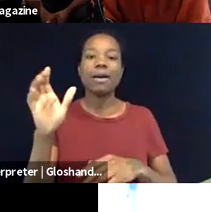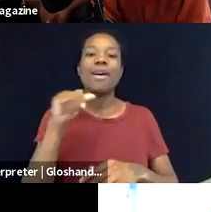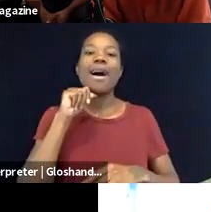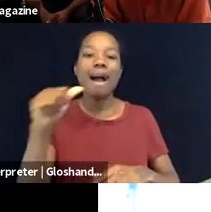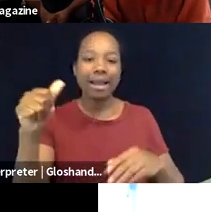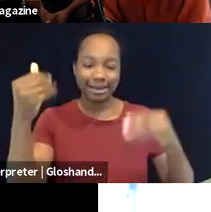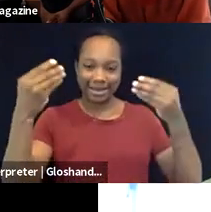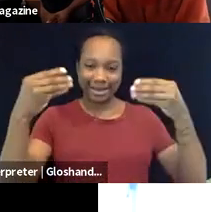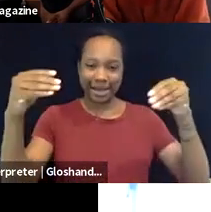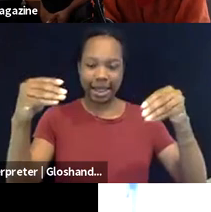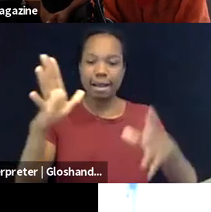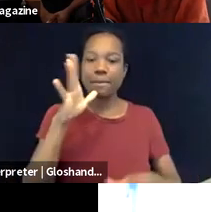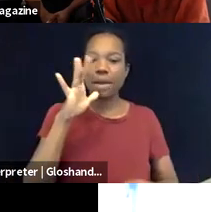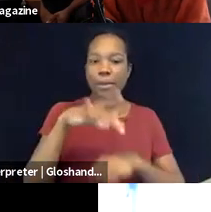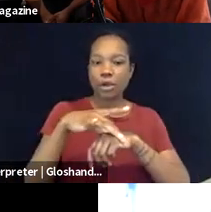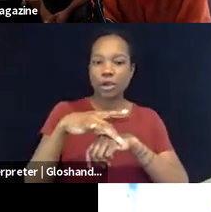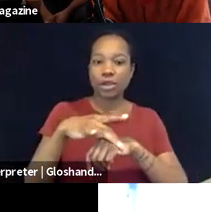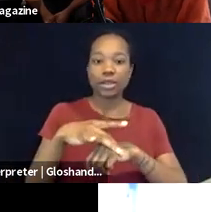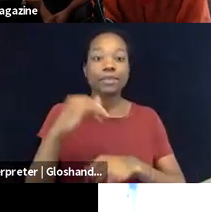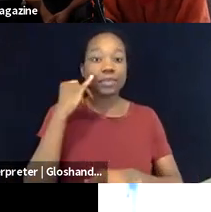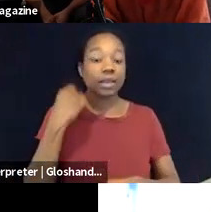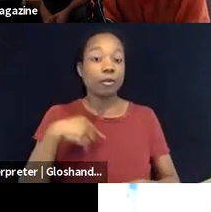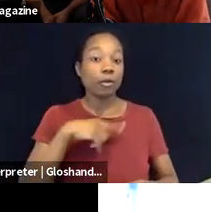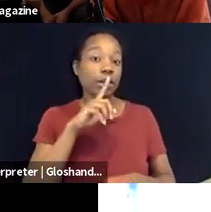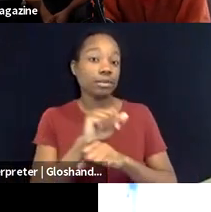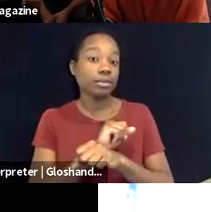Mama Earth. If we're really going to stop